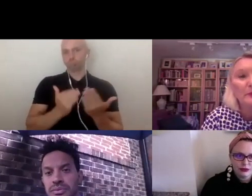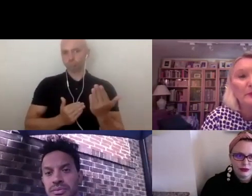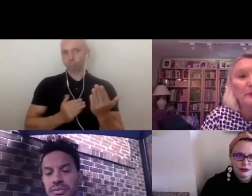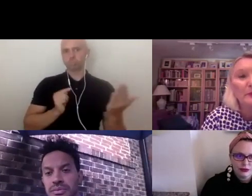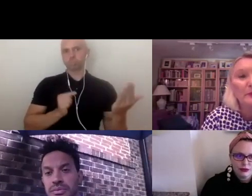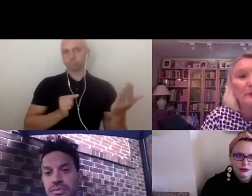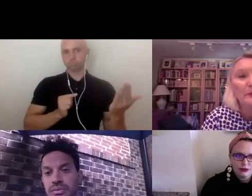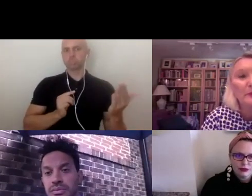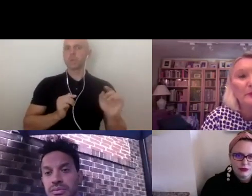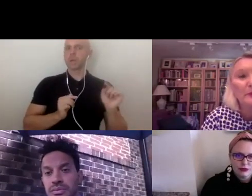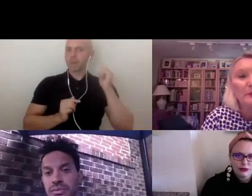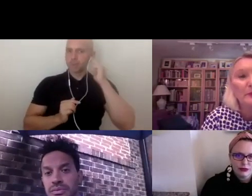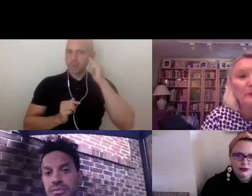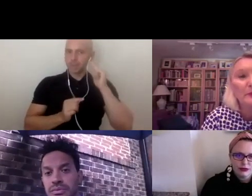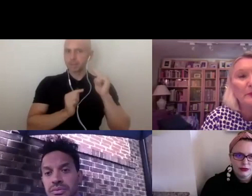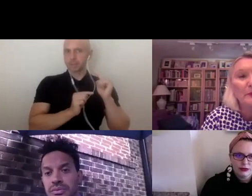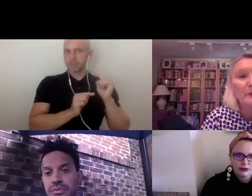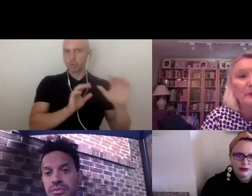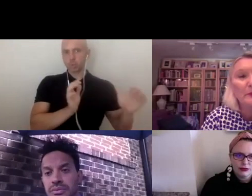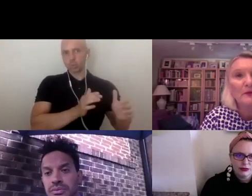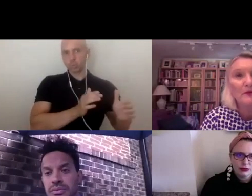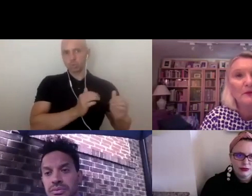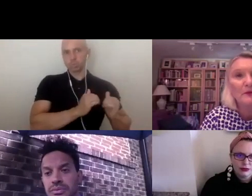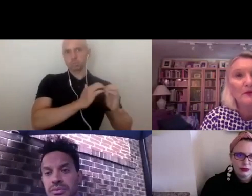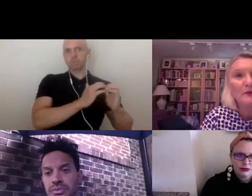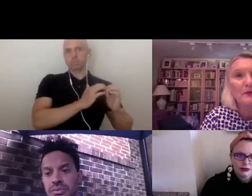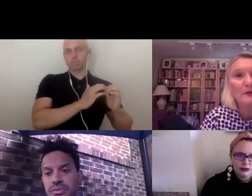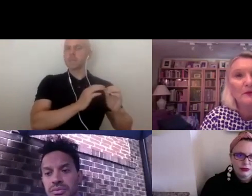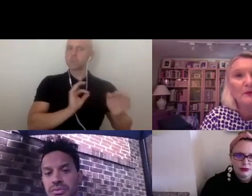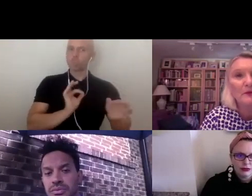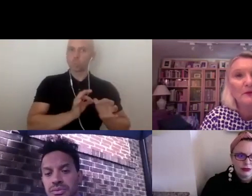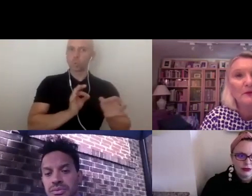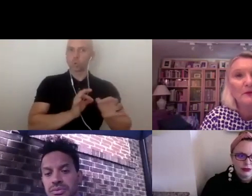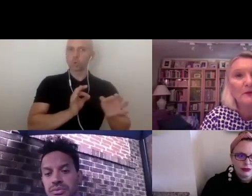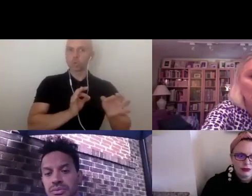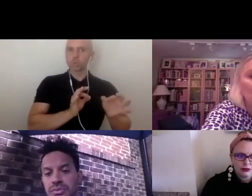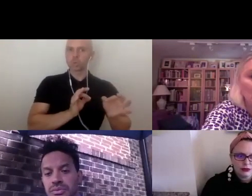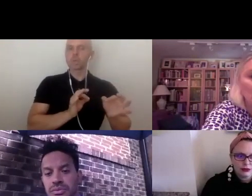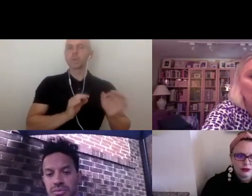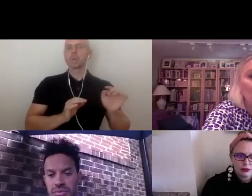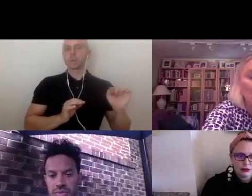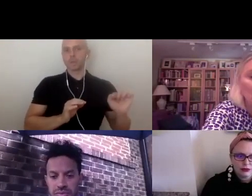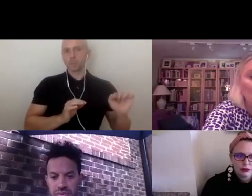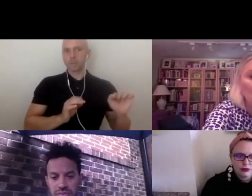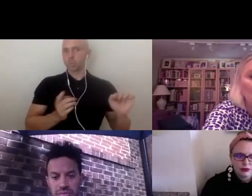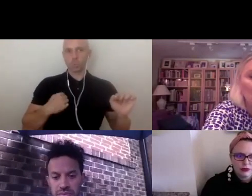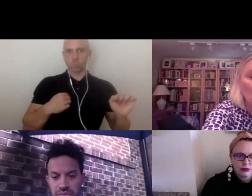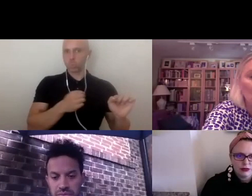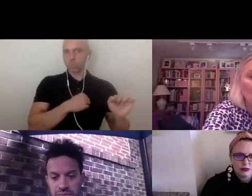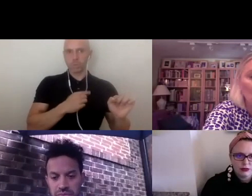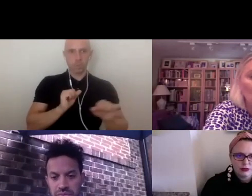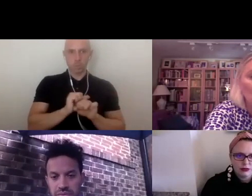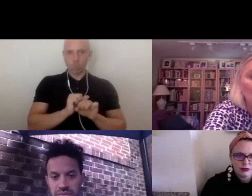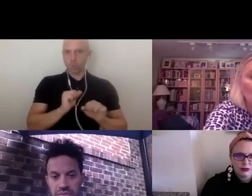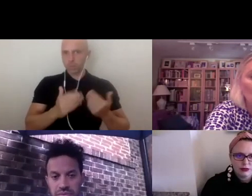I think that's worth exploring. I don't, like Matt says, I'm in 100% complete agreement with that. We're working flat out. We don't have like lots of extra